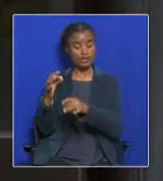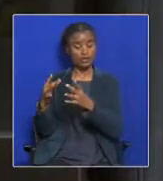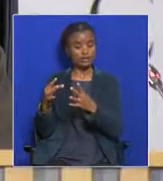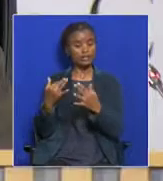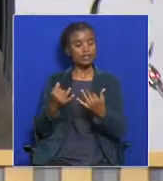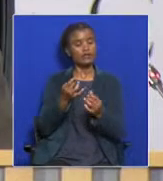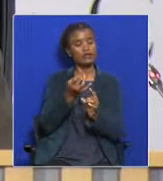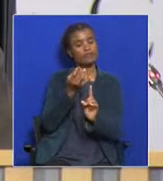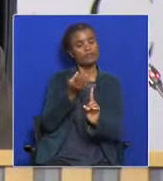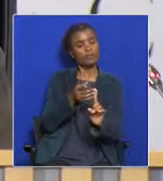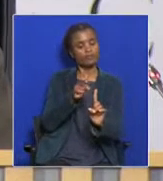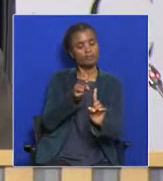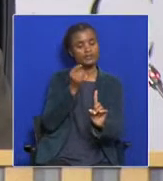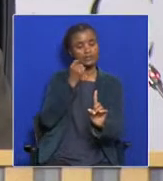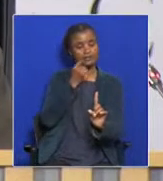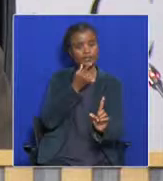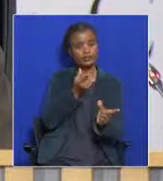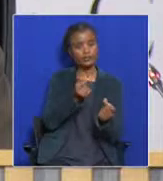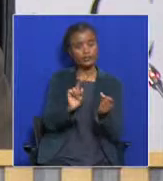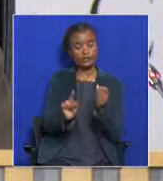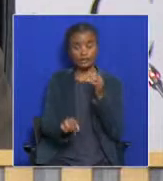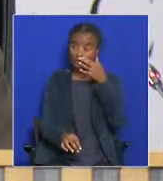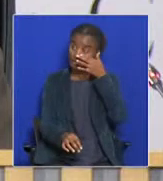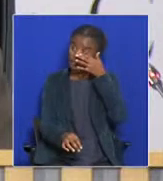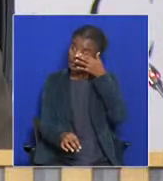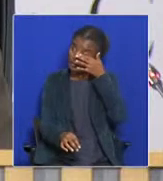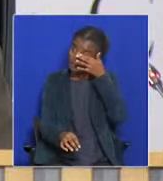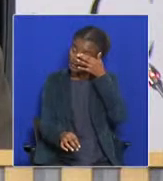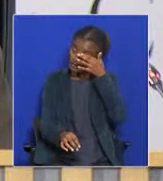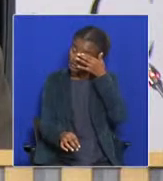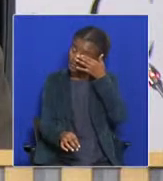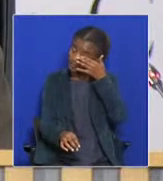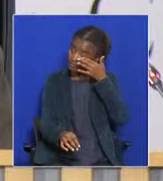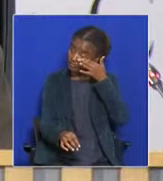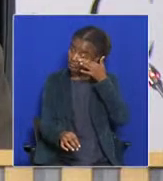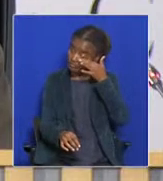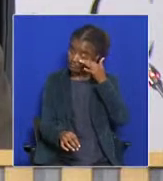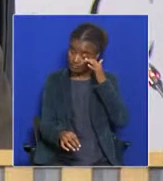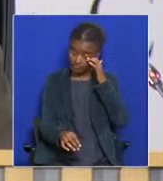Like I said, it went something along the lines of what I'm going to say now, Commissioner. It was